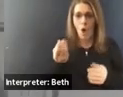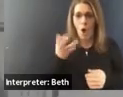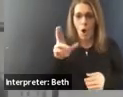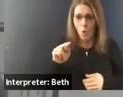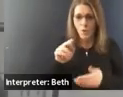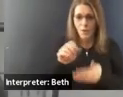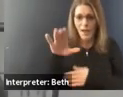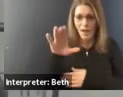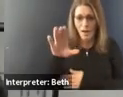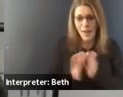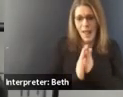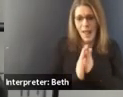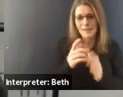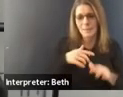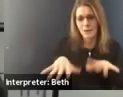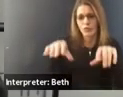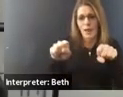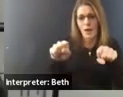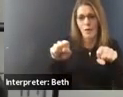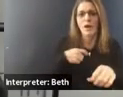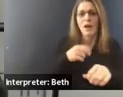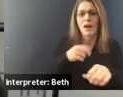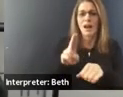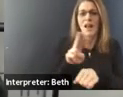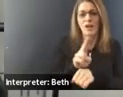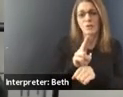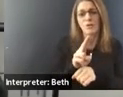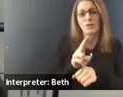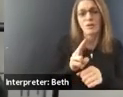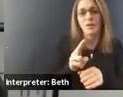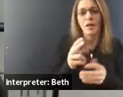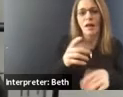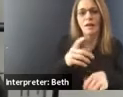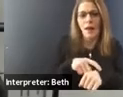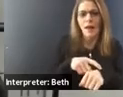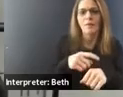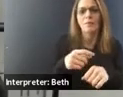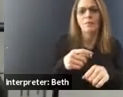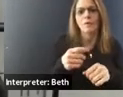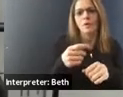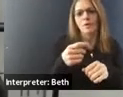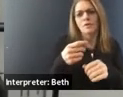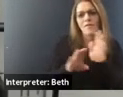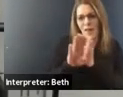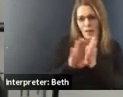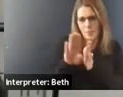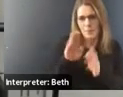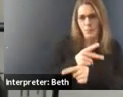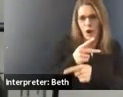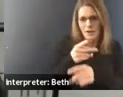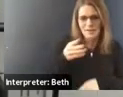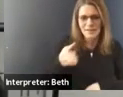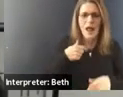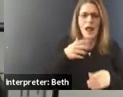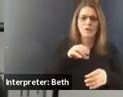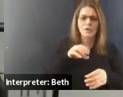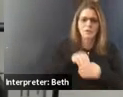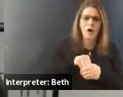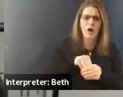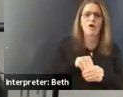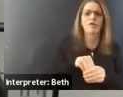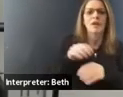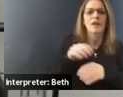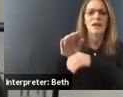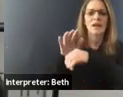products there. I spent a lot of time in Asia. I spent a lot of time in Taiwan, at least 4 trips a year, working on